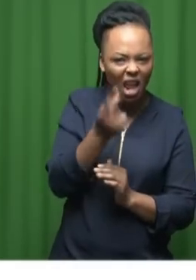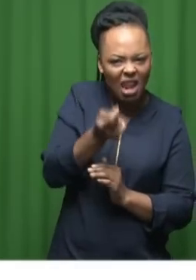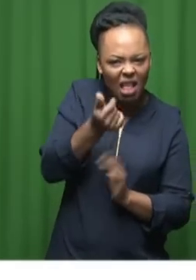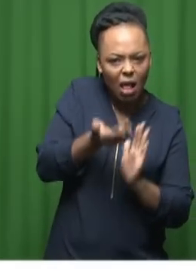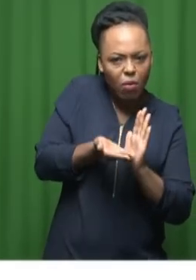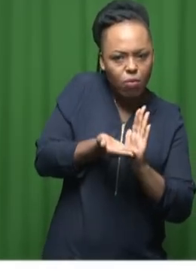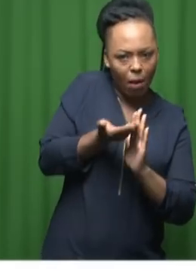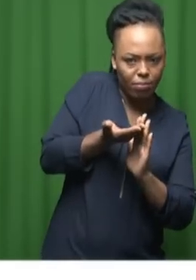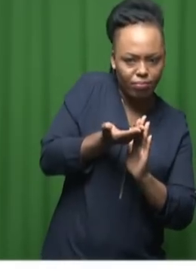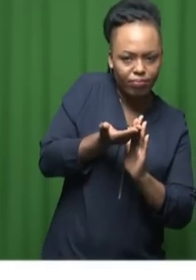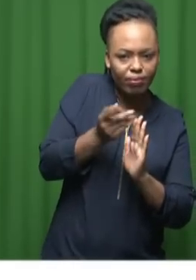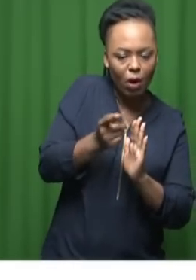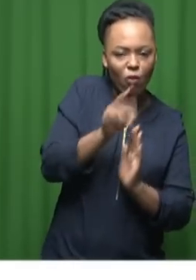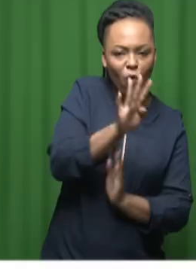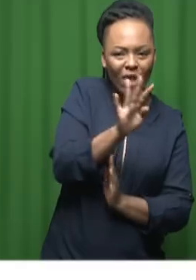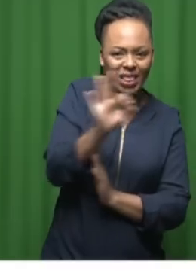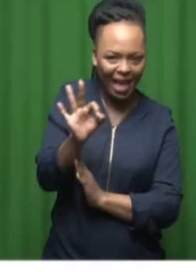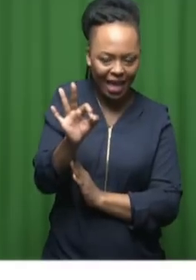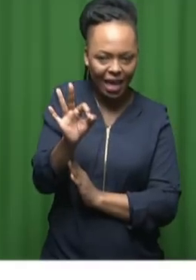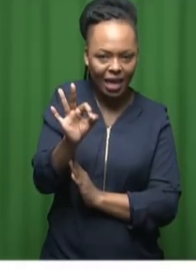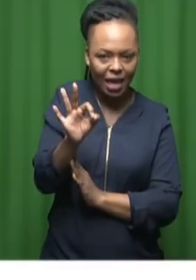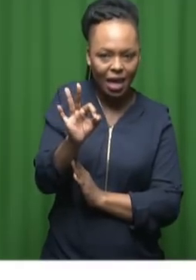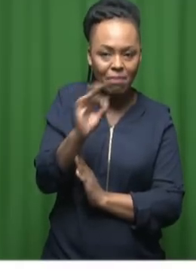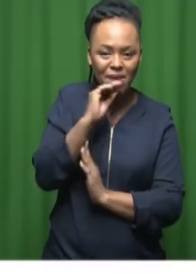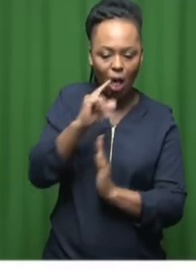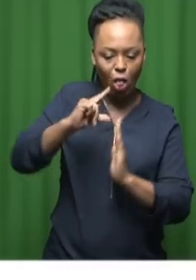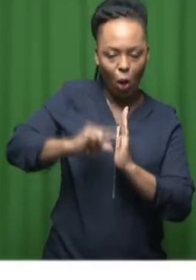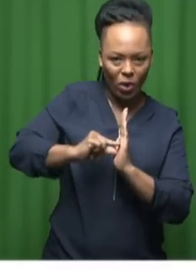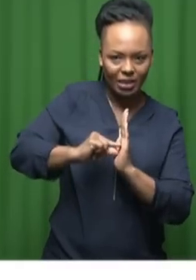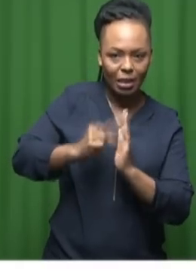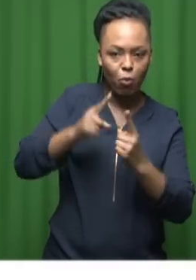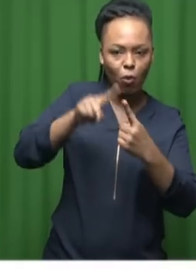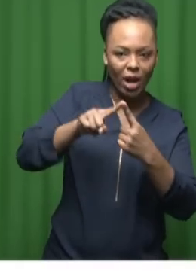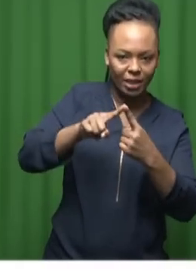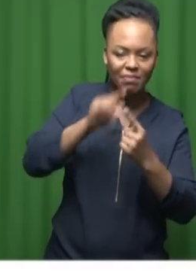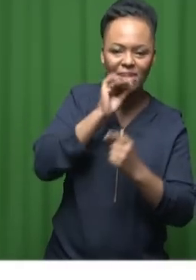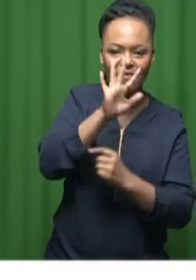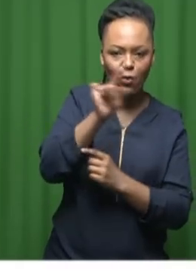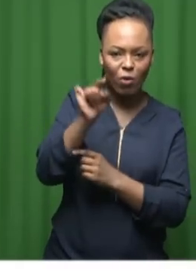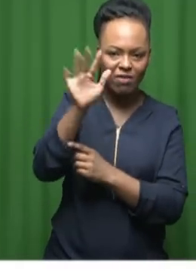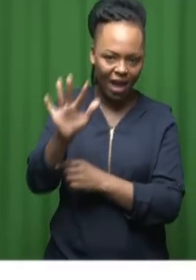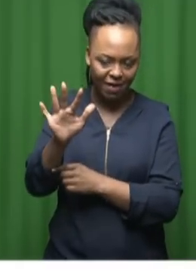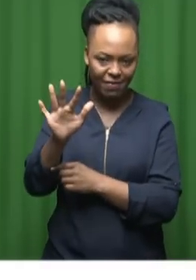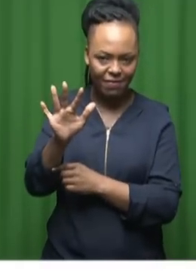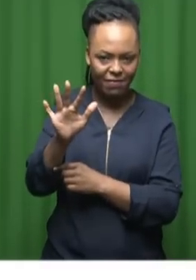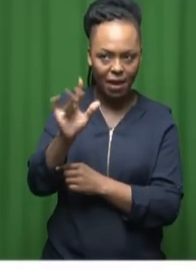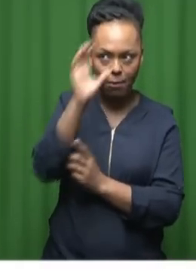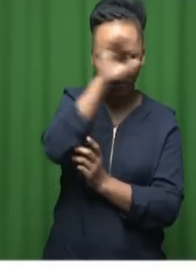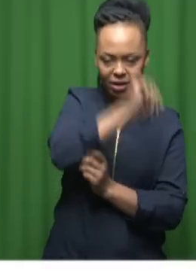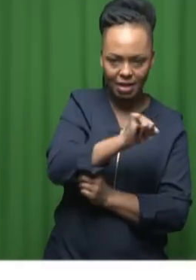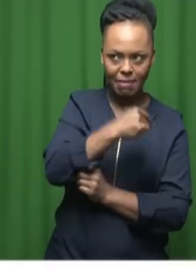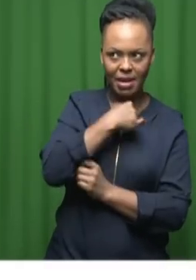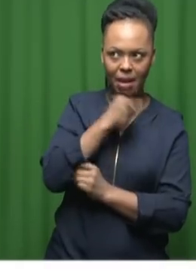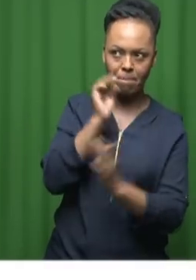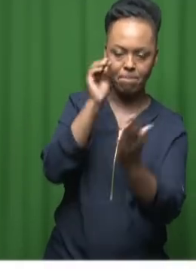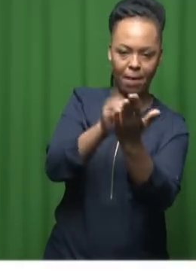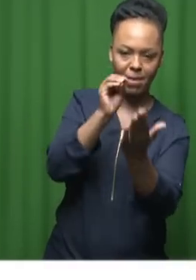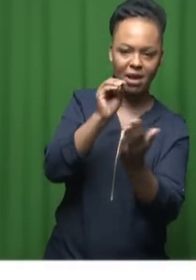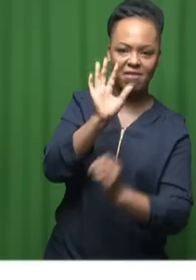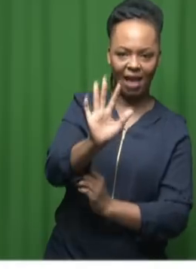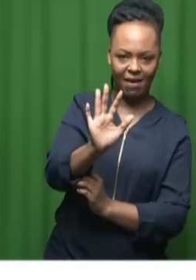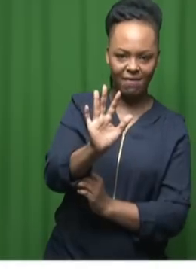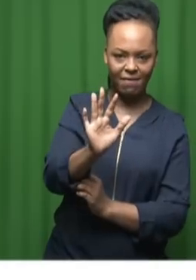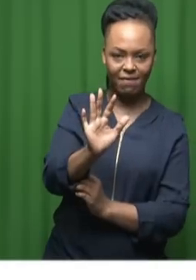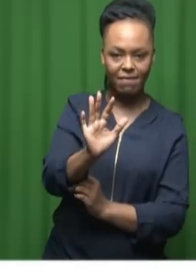slightly, and it was at 43 at its lowest point, which is 5.5, and I predicted 5. So it's about